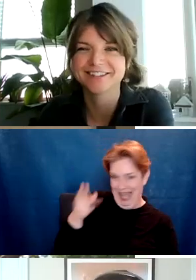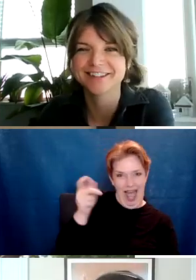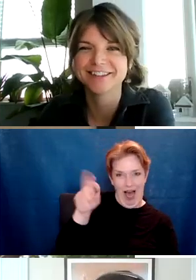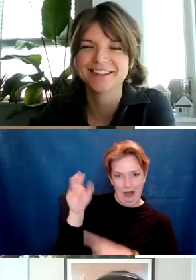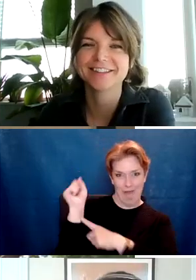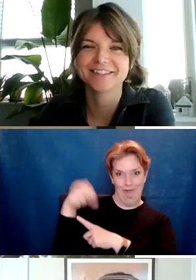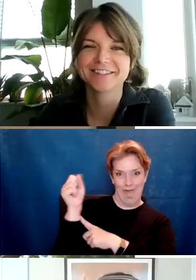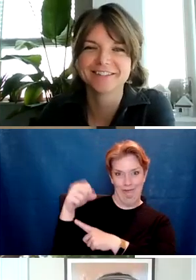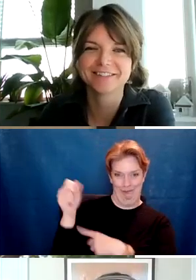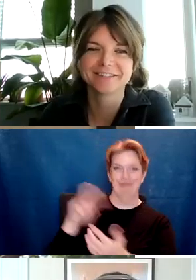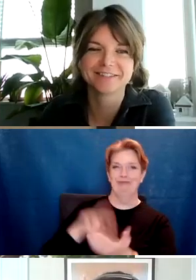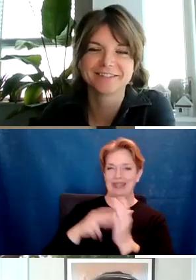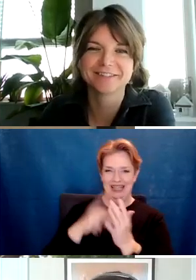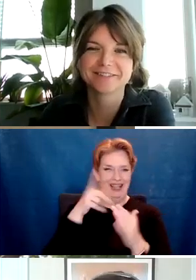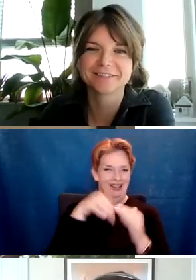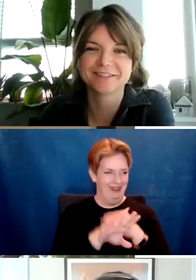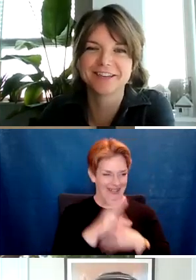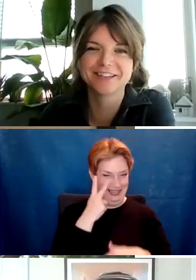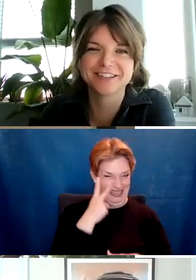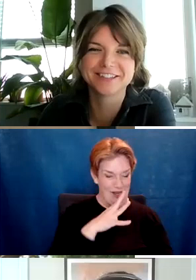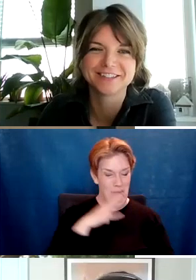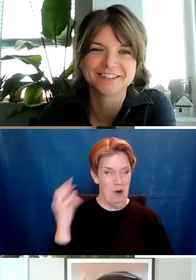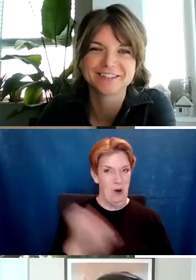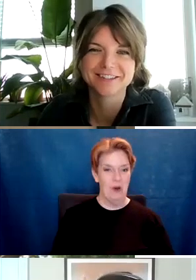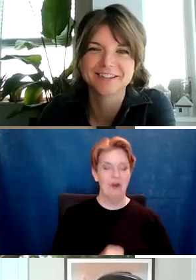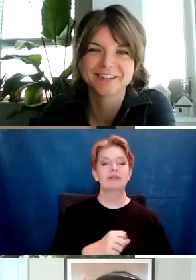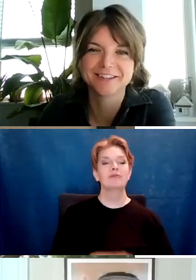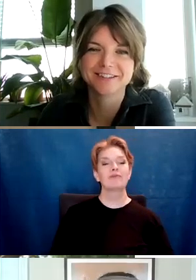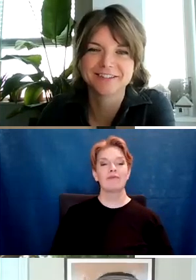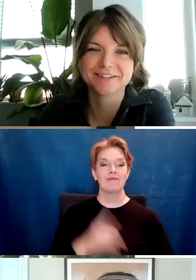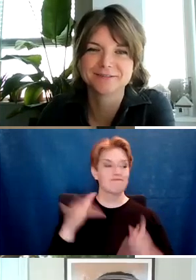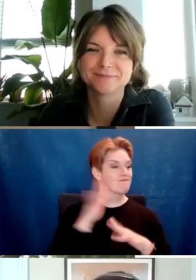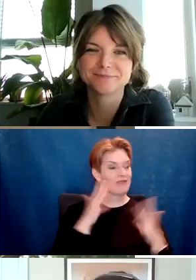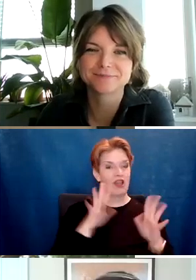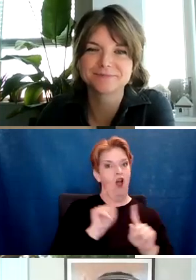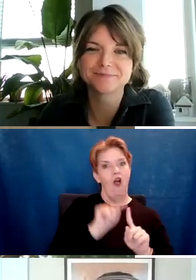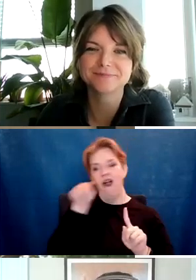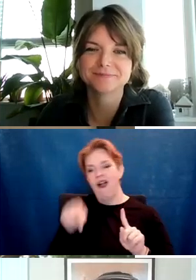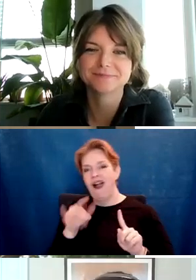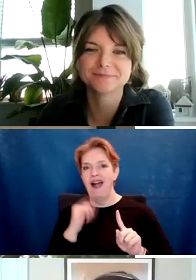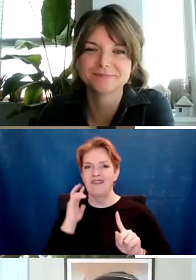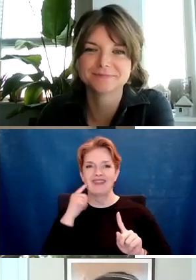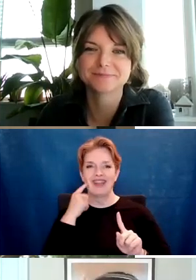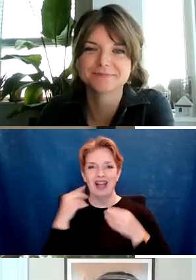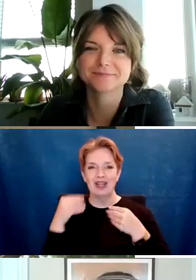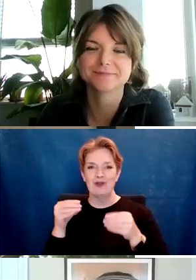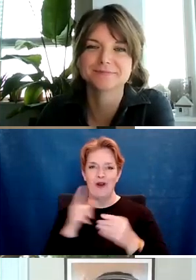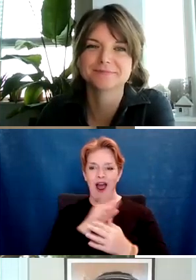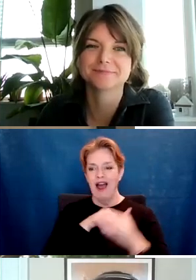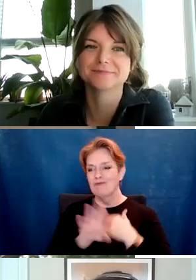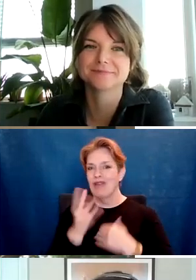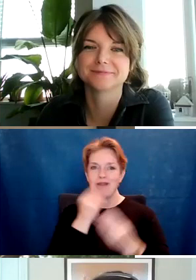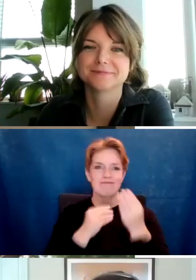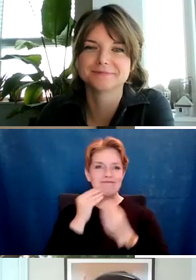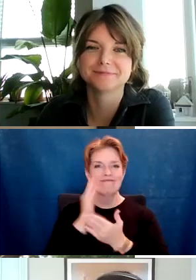here? And next door, you can satisfy your sweet tooth at the Cane River Candy Company, indulging in some of their nostalgic candy